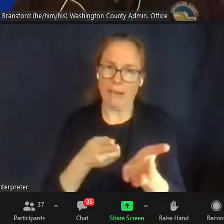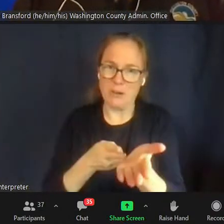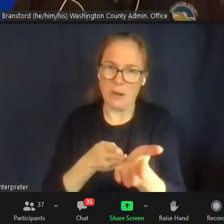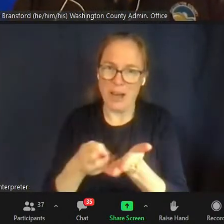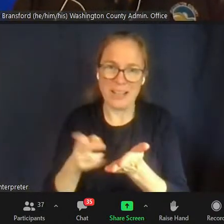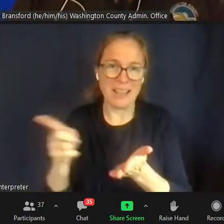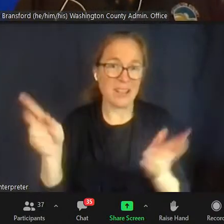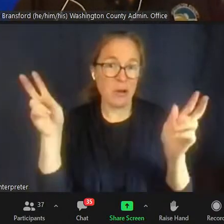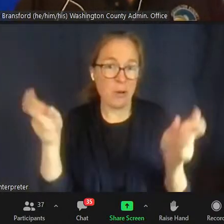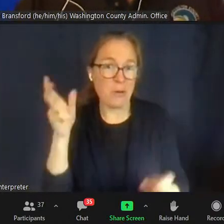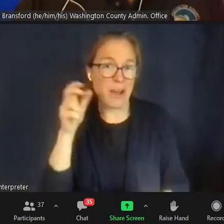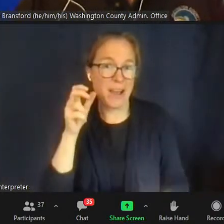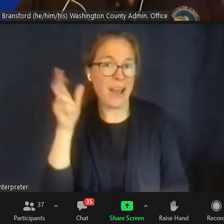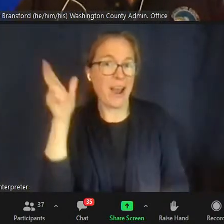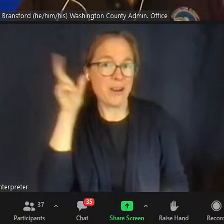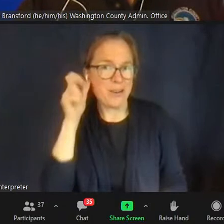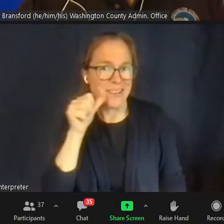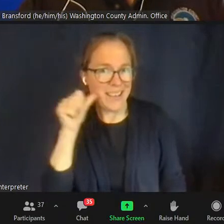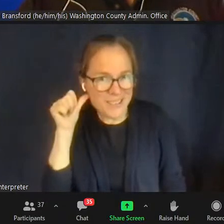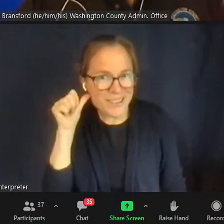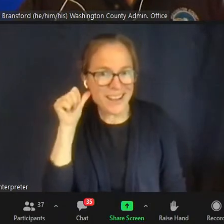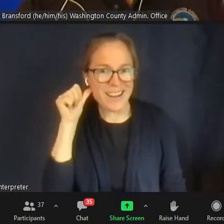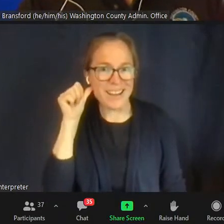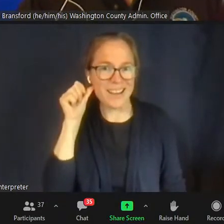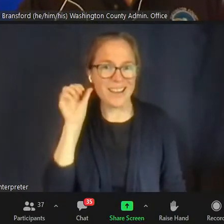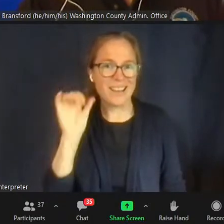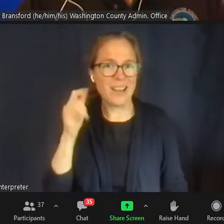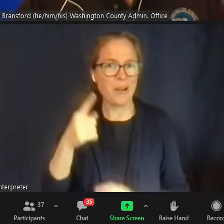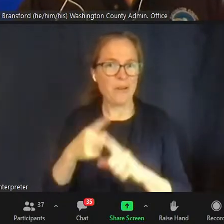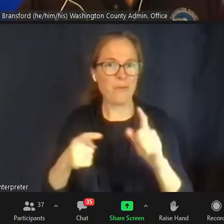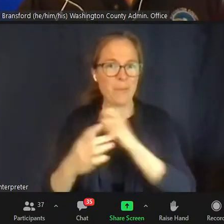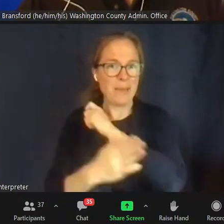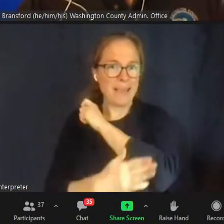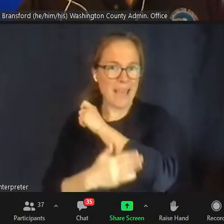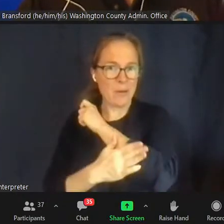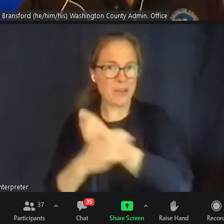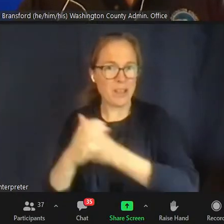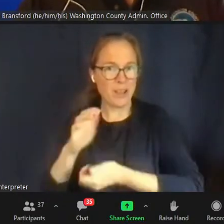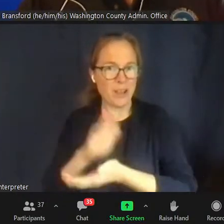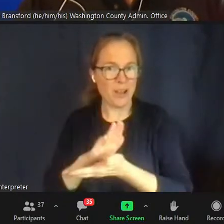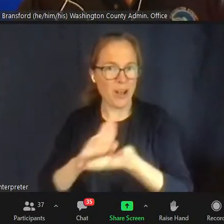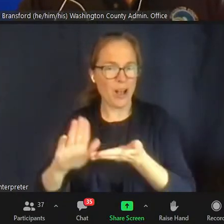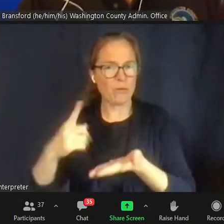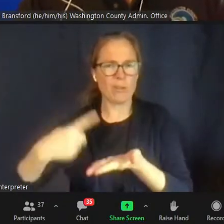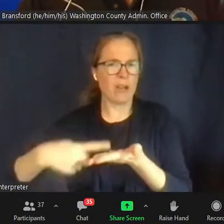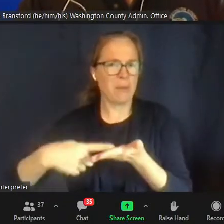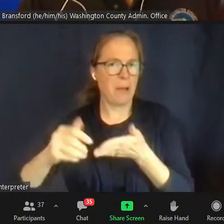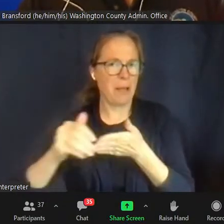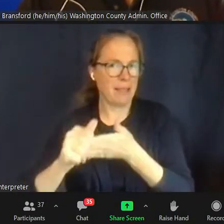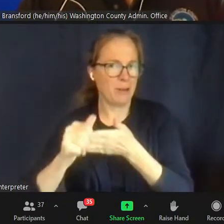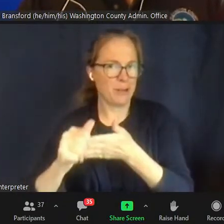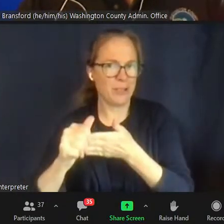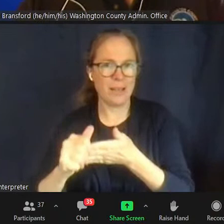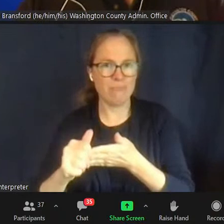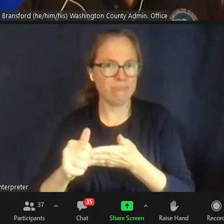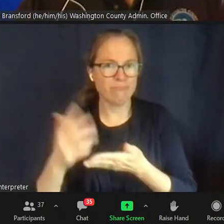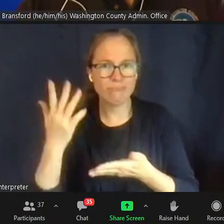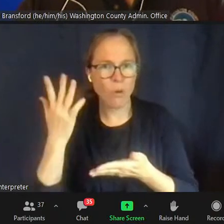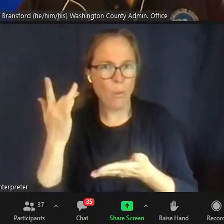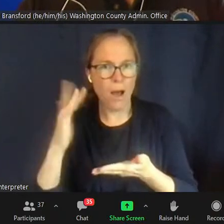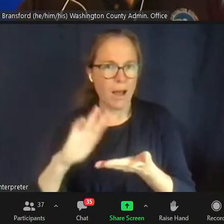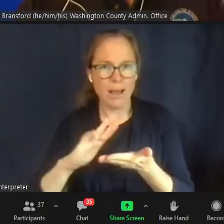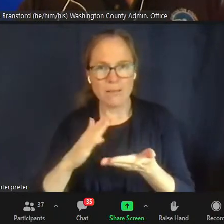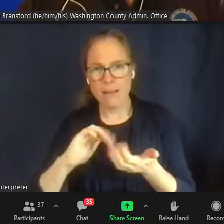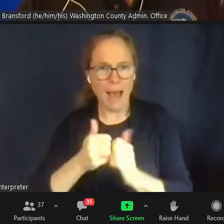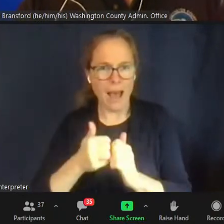I heard yesterday from our county college. We were talking about leadership and what it takes to be a great leader